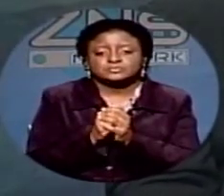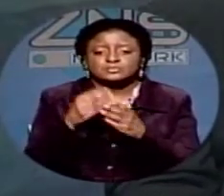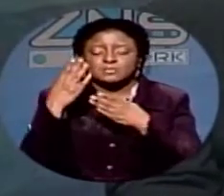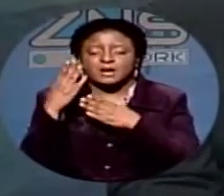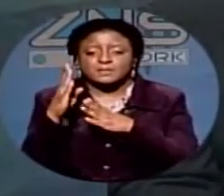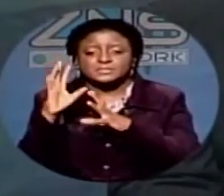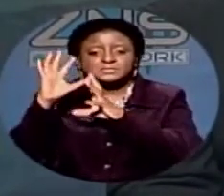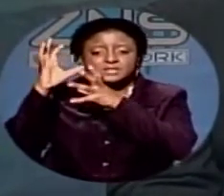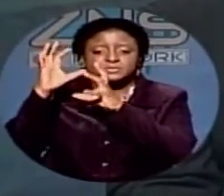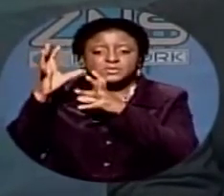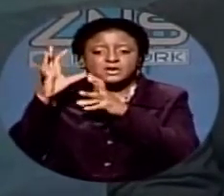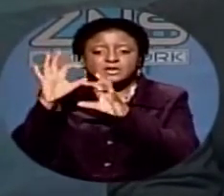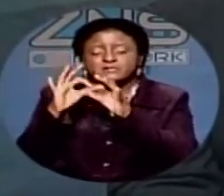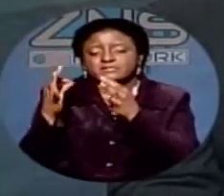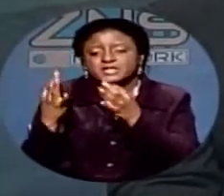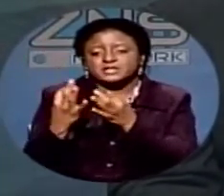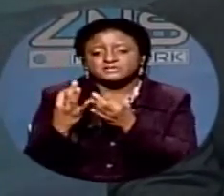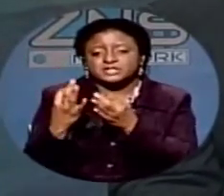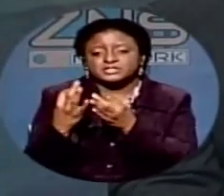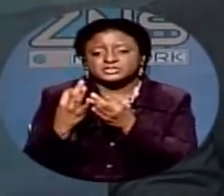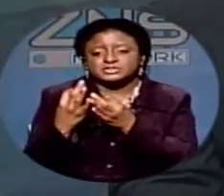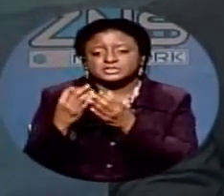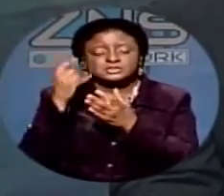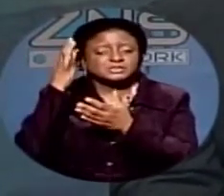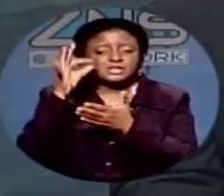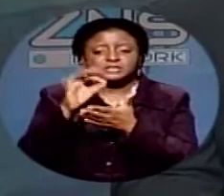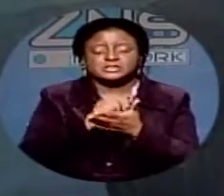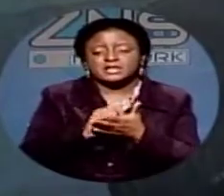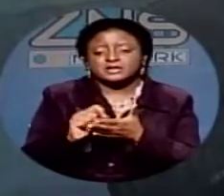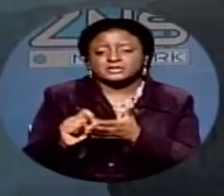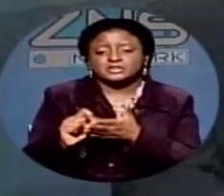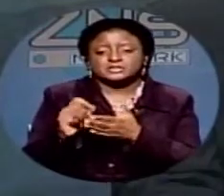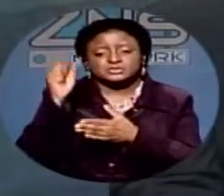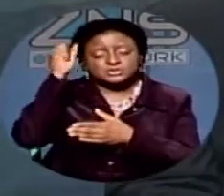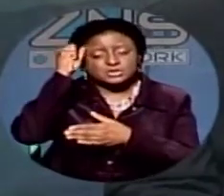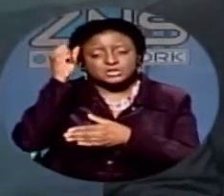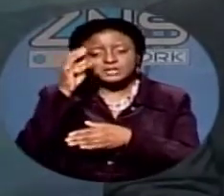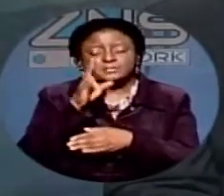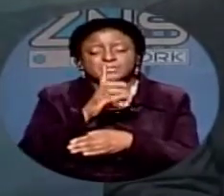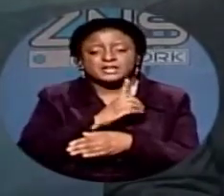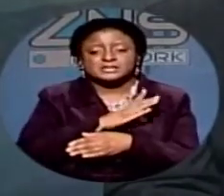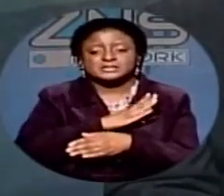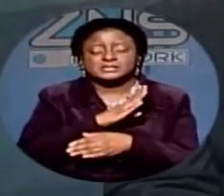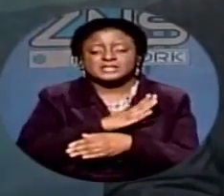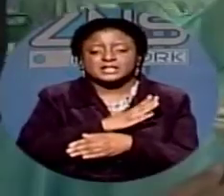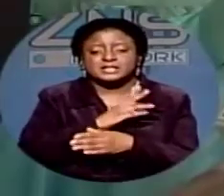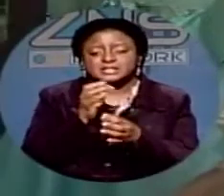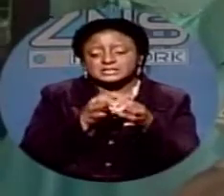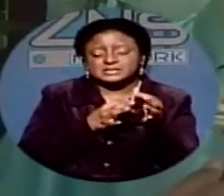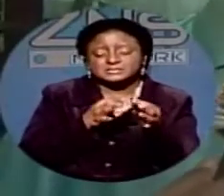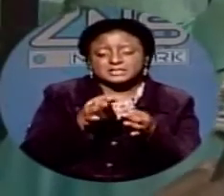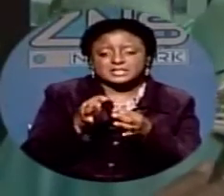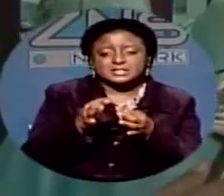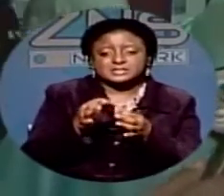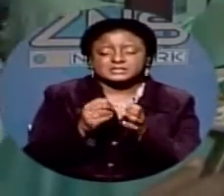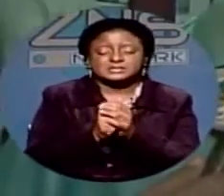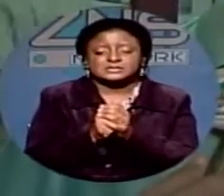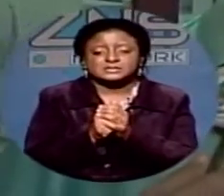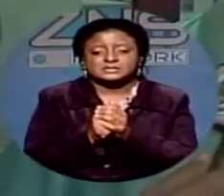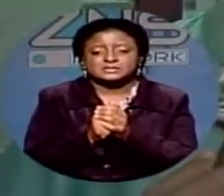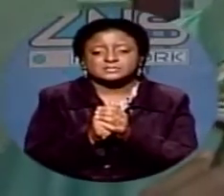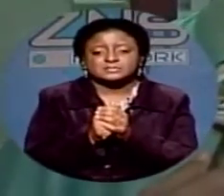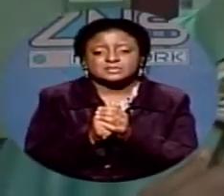Bahamas Basketball Federation General Secretary Sean Bastian explains the 1-19. Well, we were very pleased about the